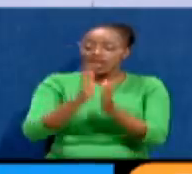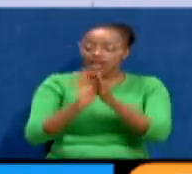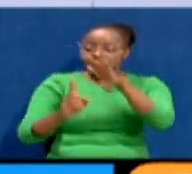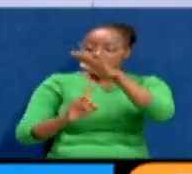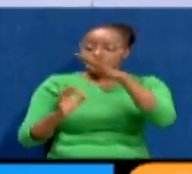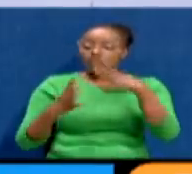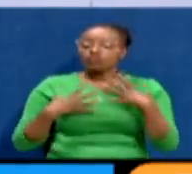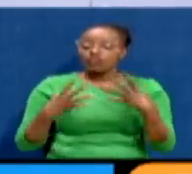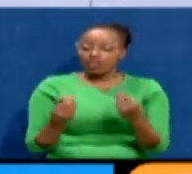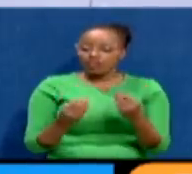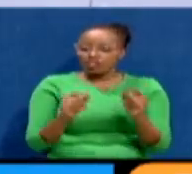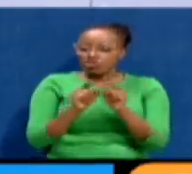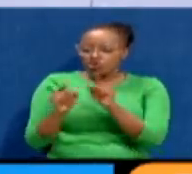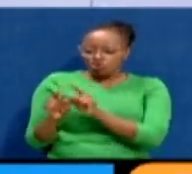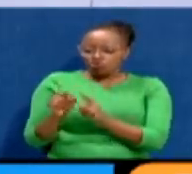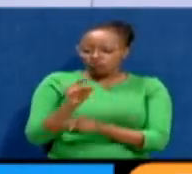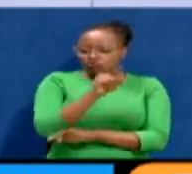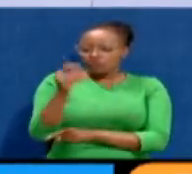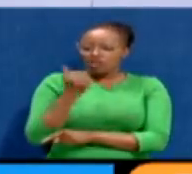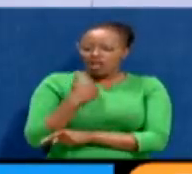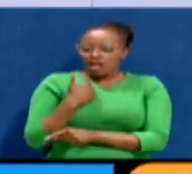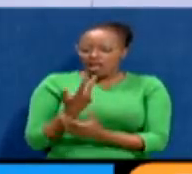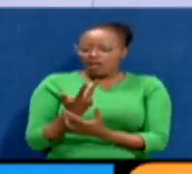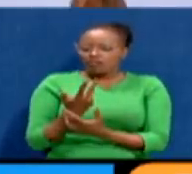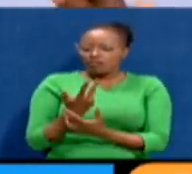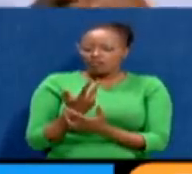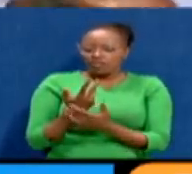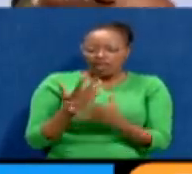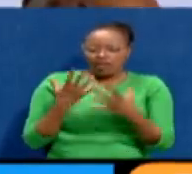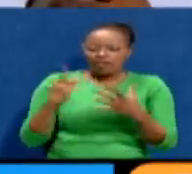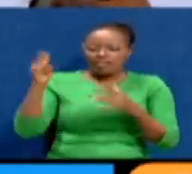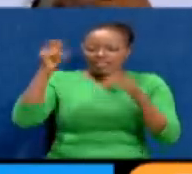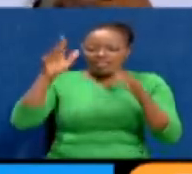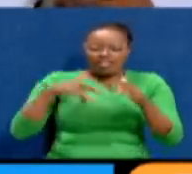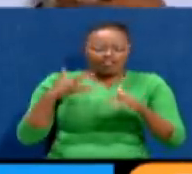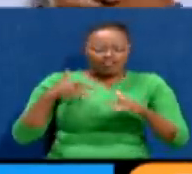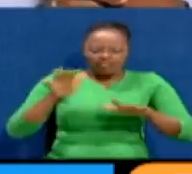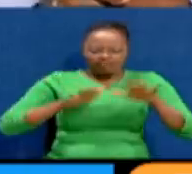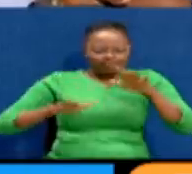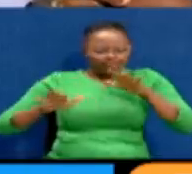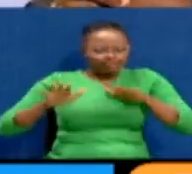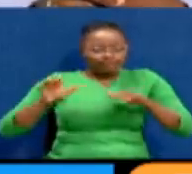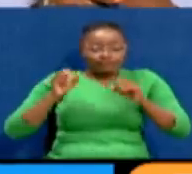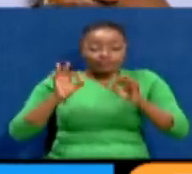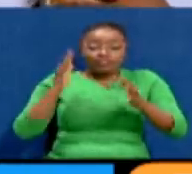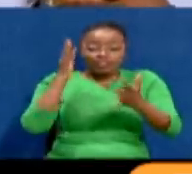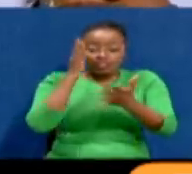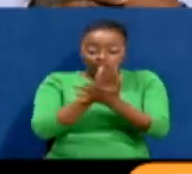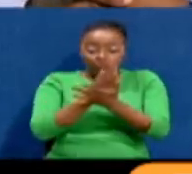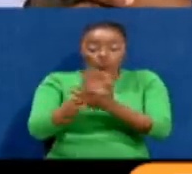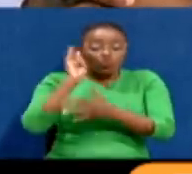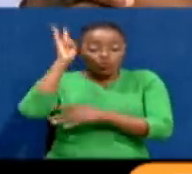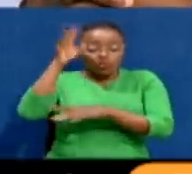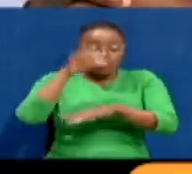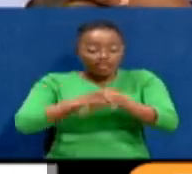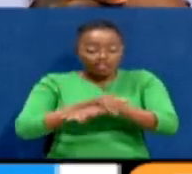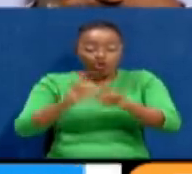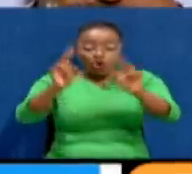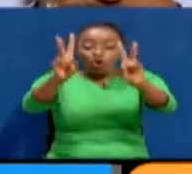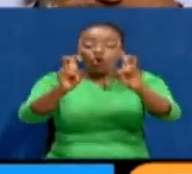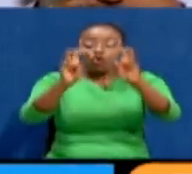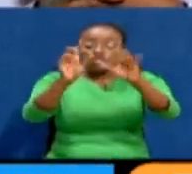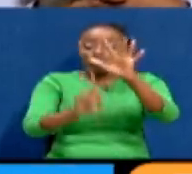Ministry of Health. And gentlemen, there is a sense of resignation amongst Kenyans about whether the truth will come out, whether